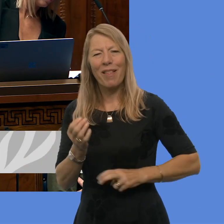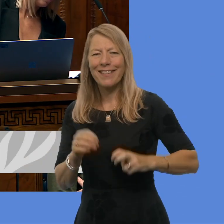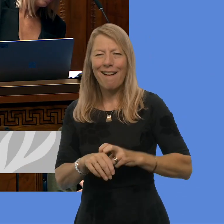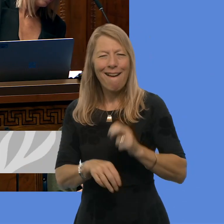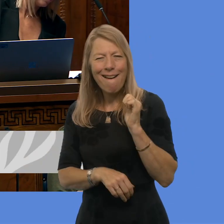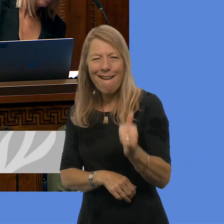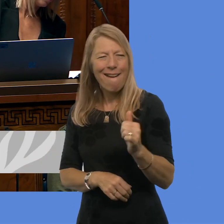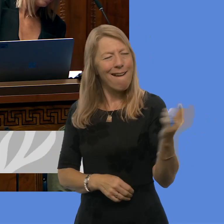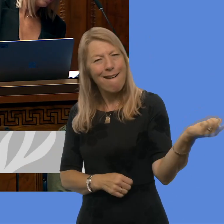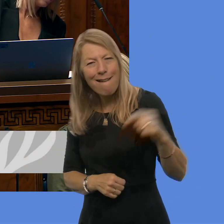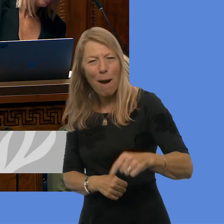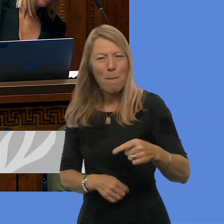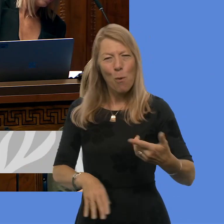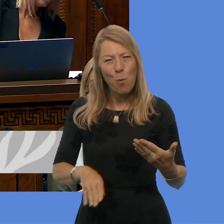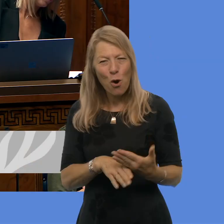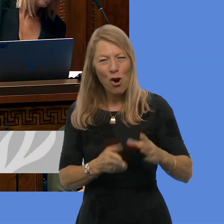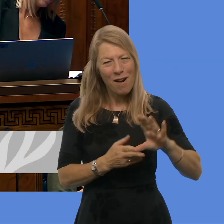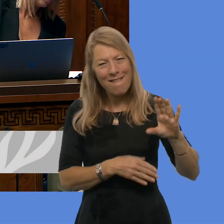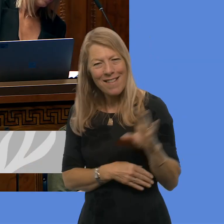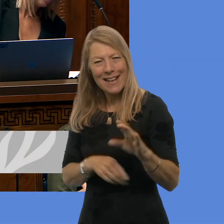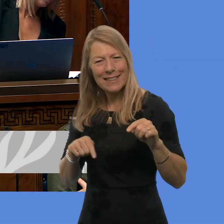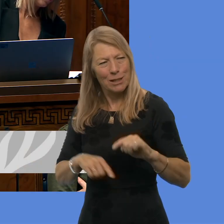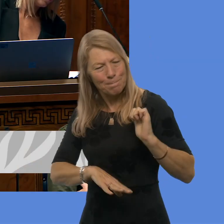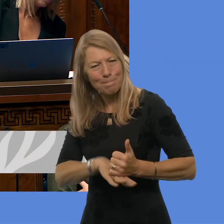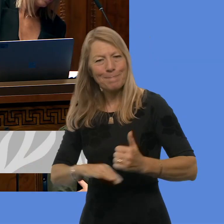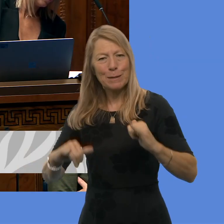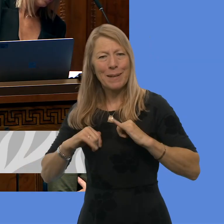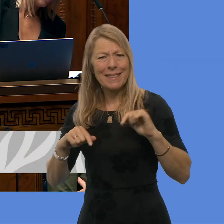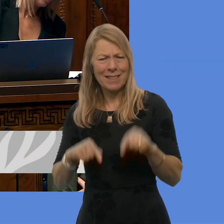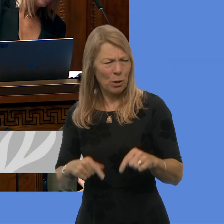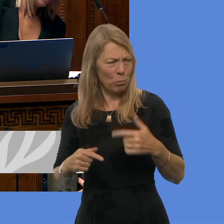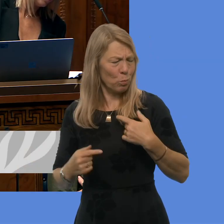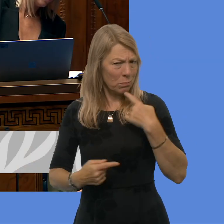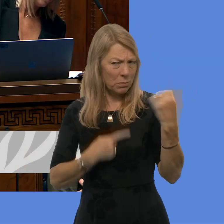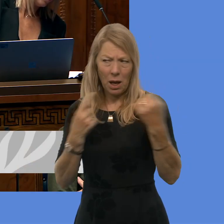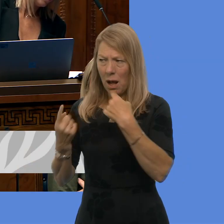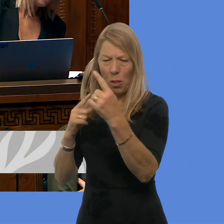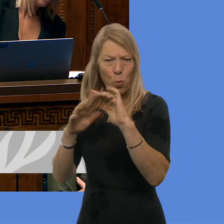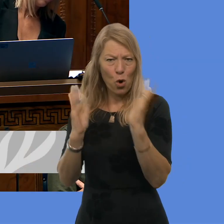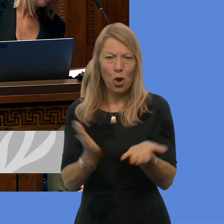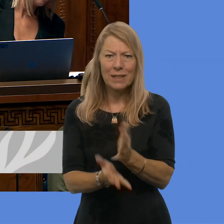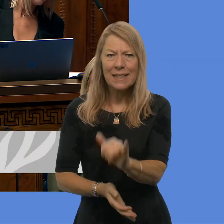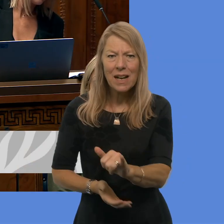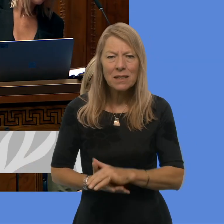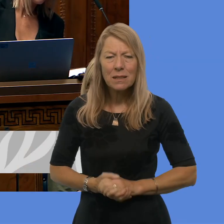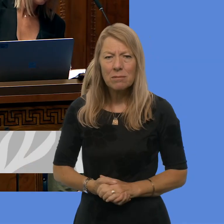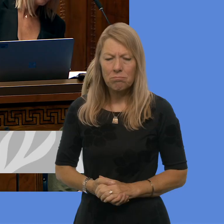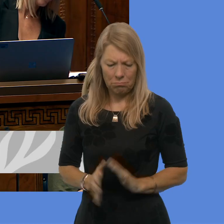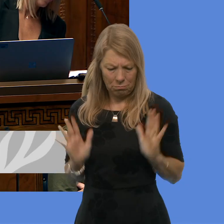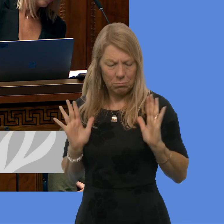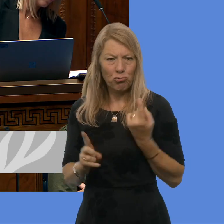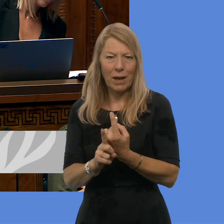invest. That's the continued message that we have whenever we engage with many, and I think that's the appropriate,